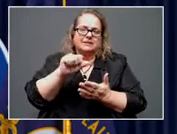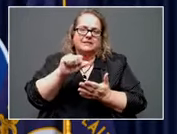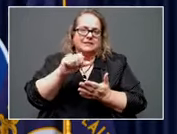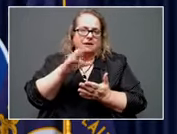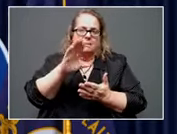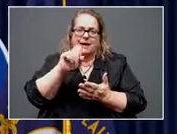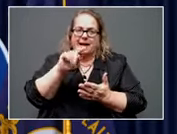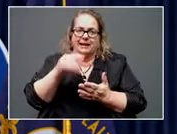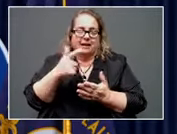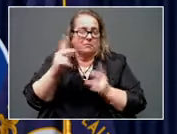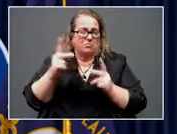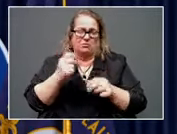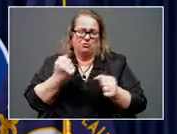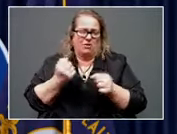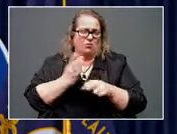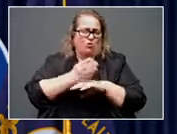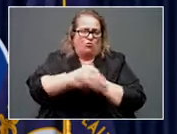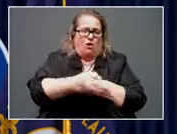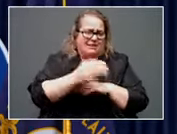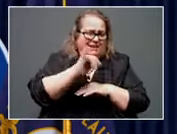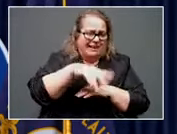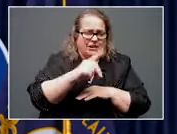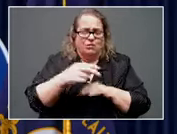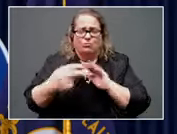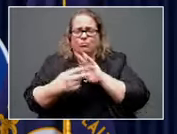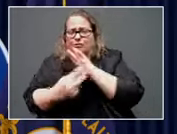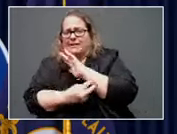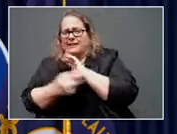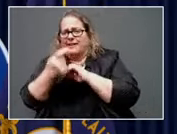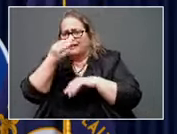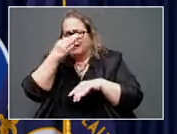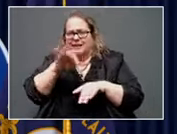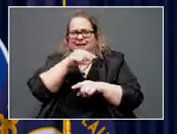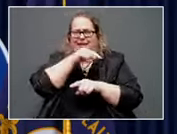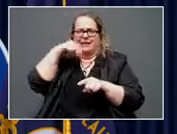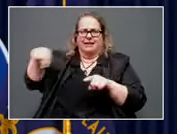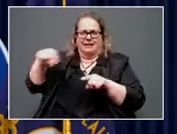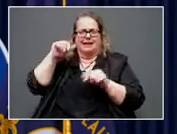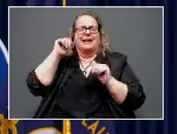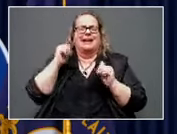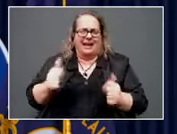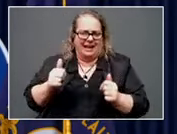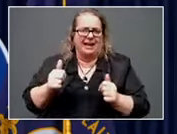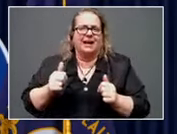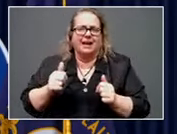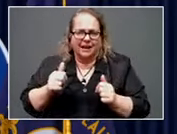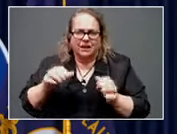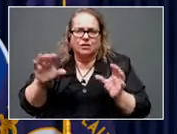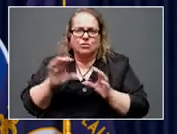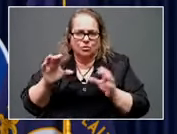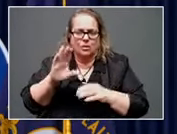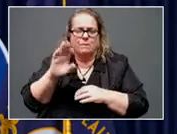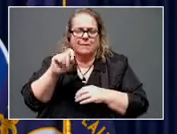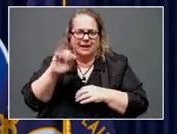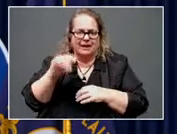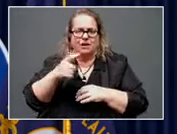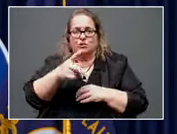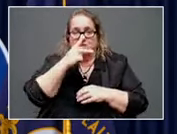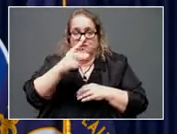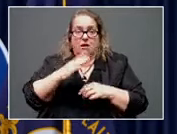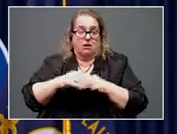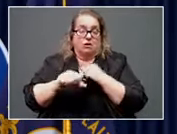a bridge or a state line, place it on their phone, and come back. You see it in commercials, even here in the state